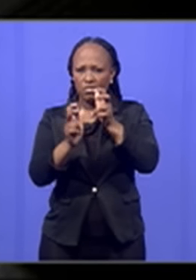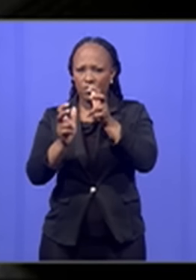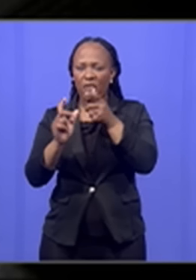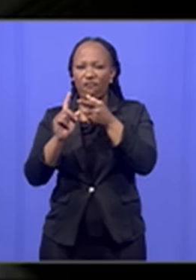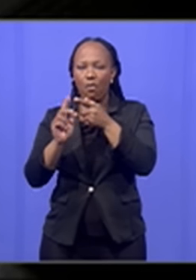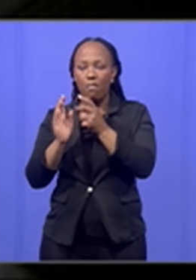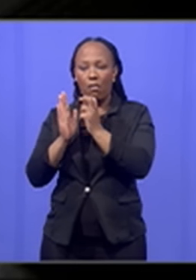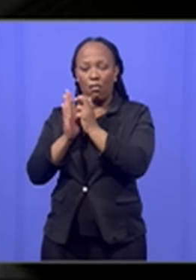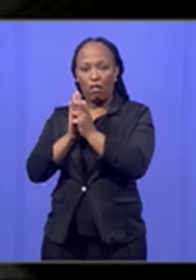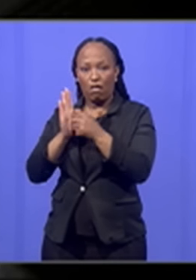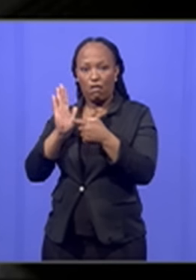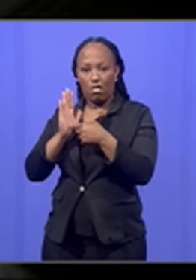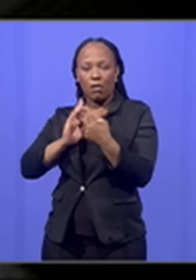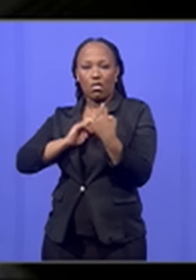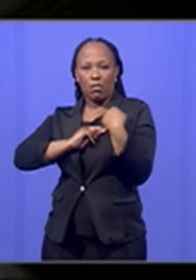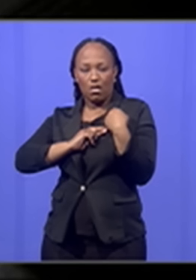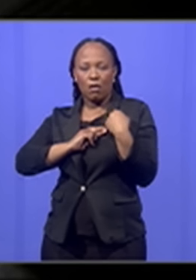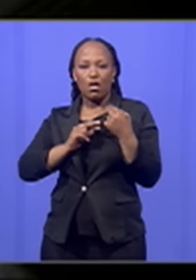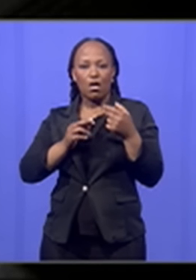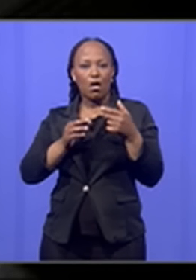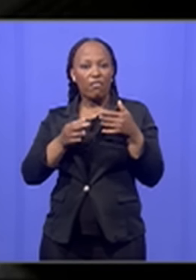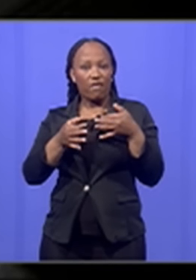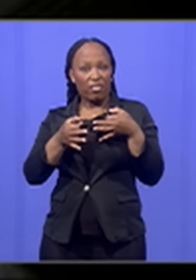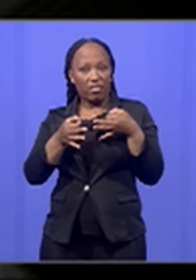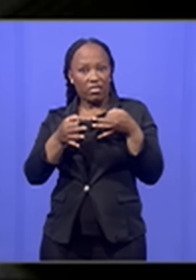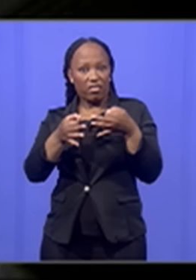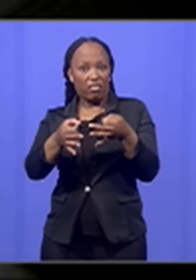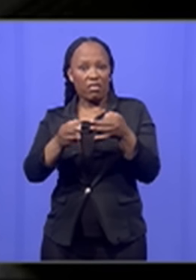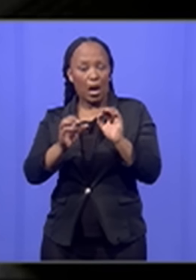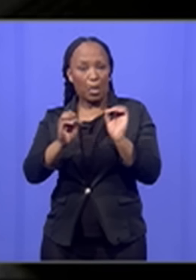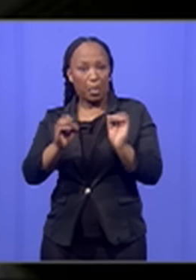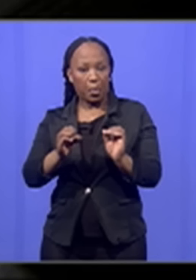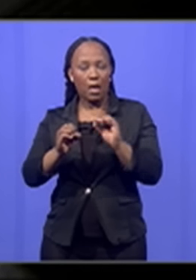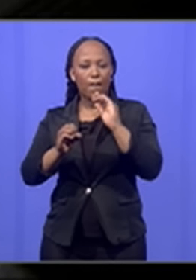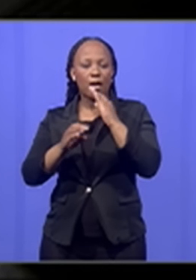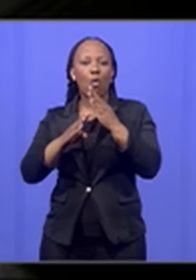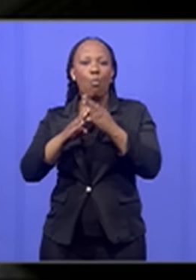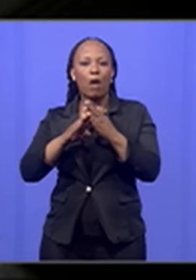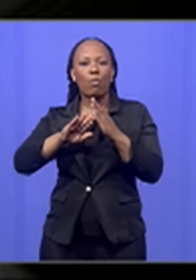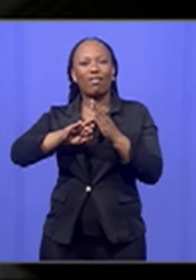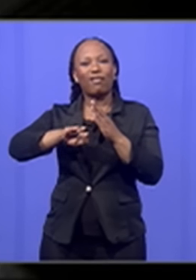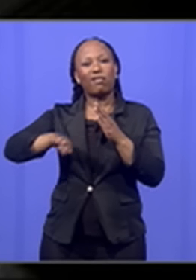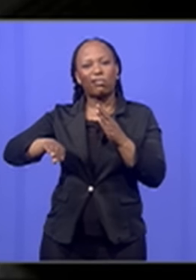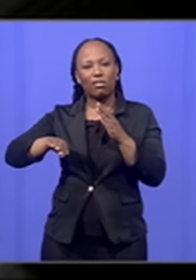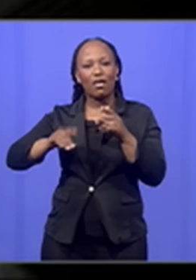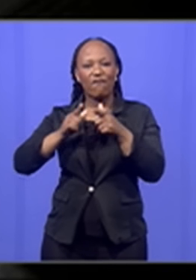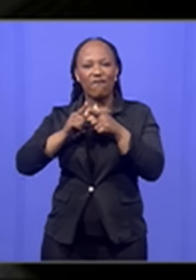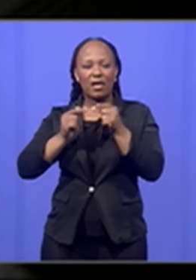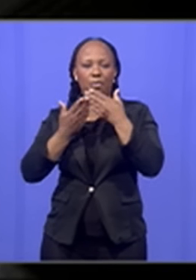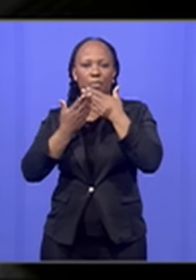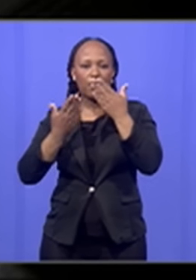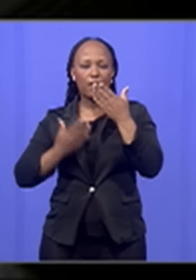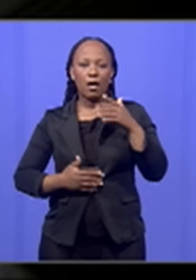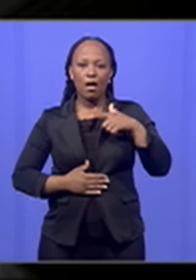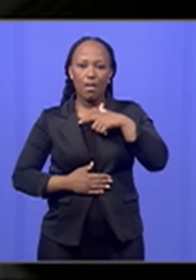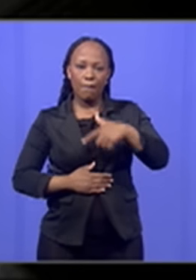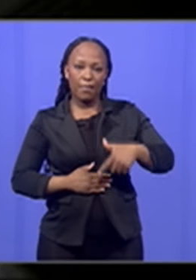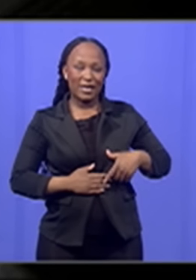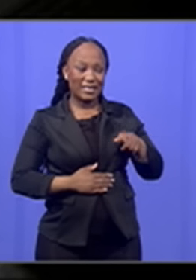an extension, the Commission will have to leave large parts of its work unfinished. President Ramaphosa once